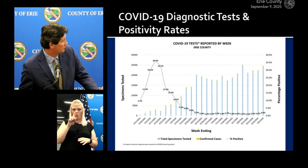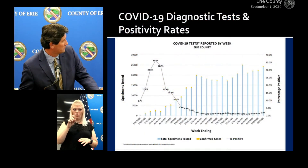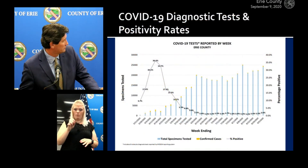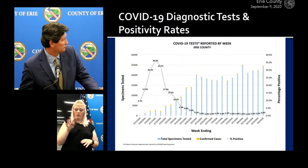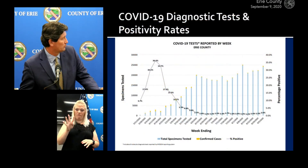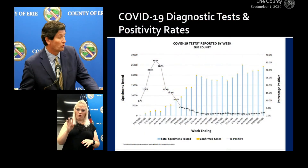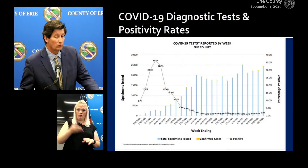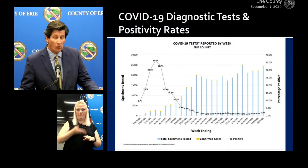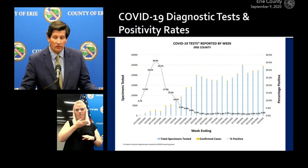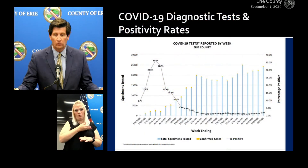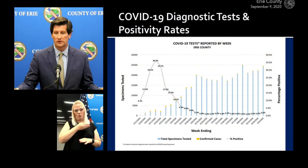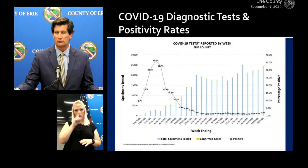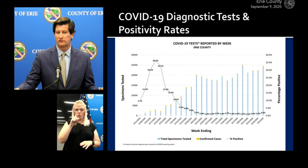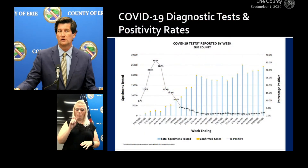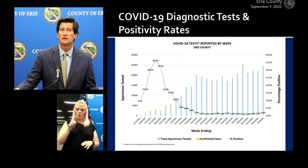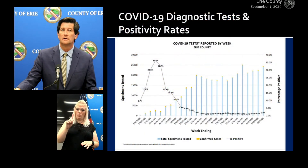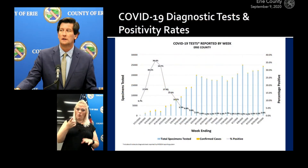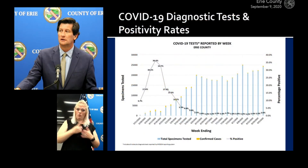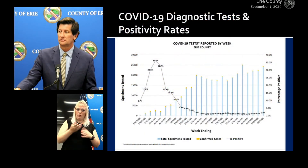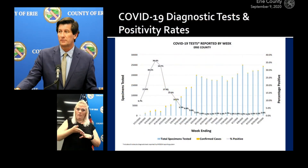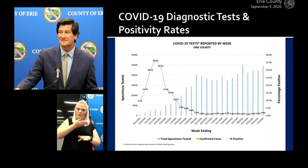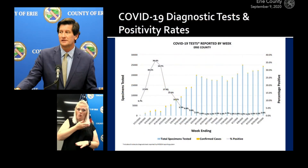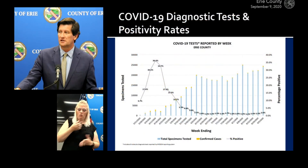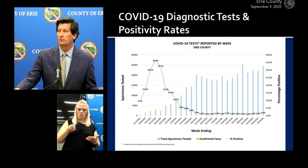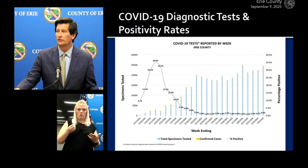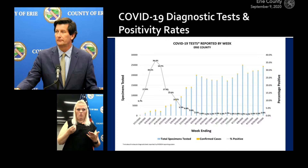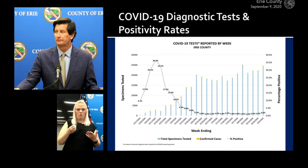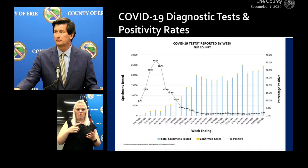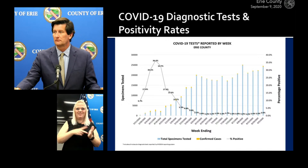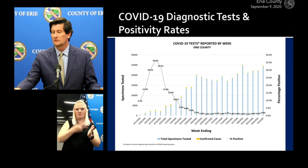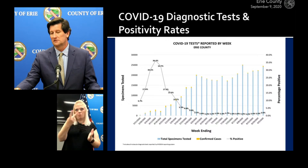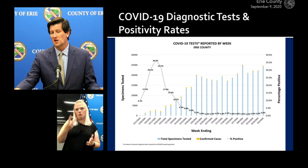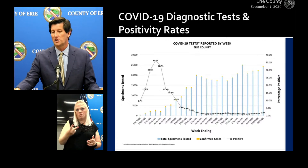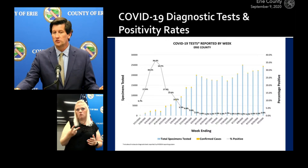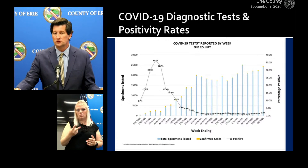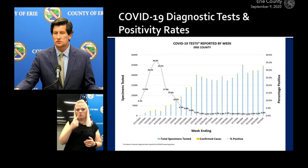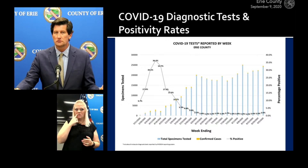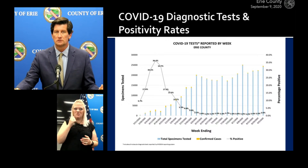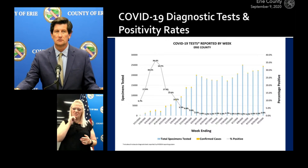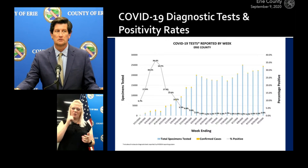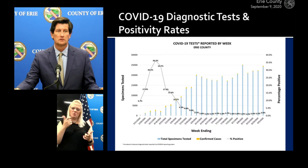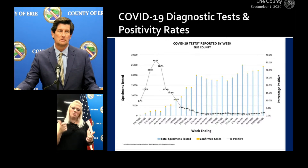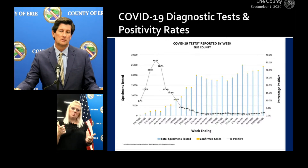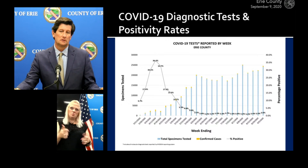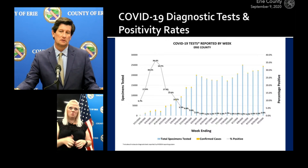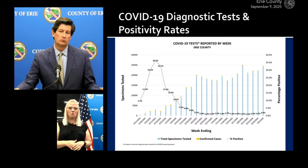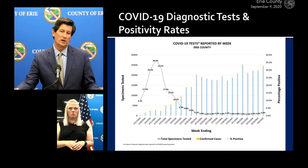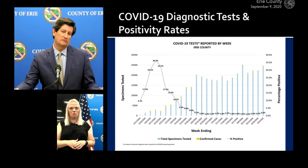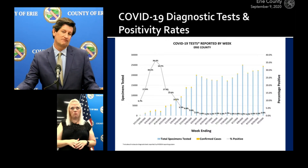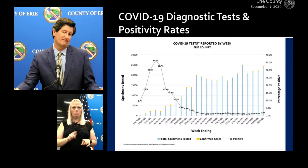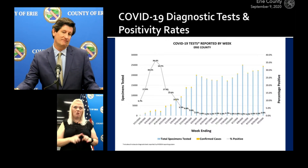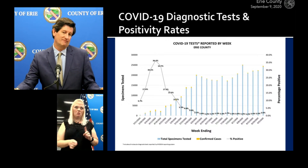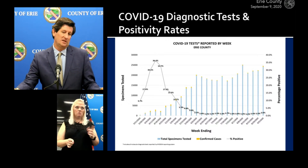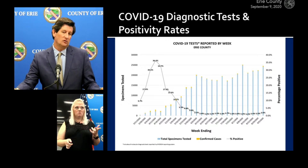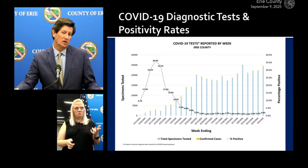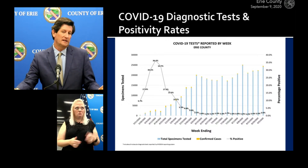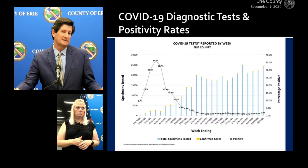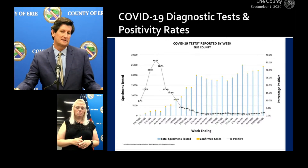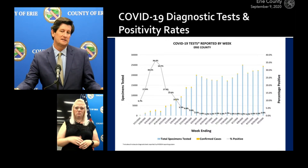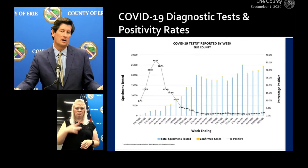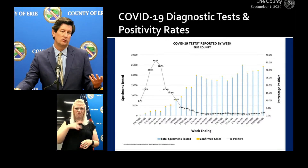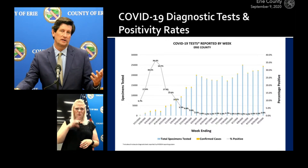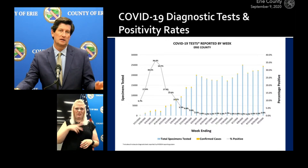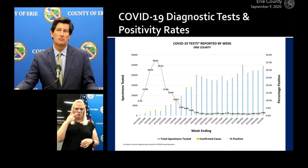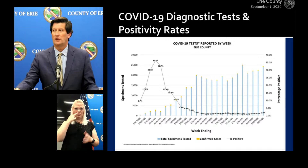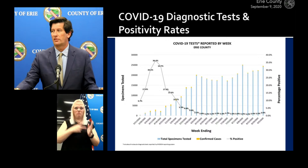week before, it was 1.1 the week before. So it's basically doubled. It's not huge, but you don't like to